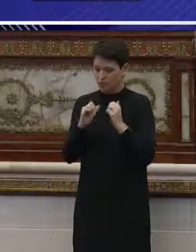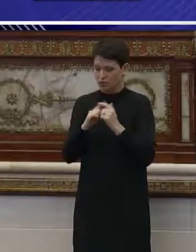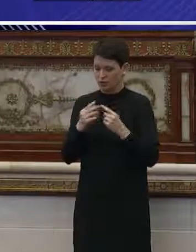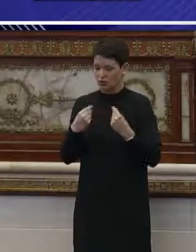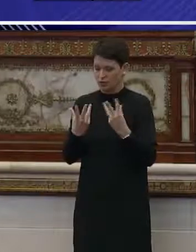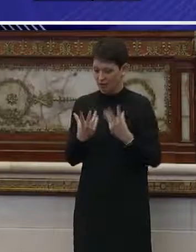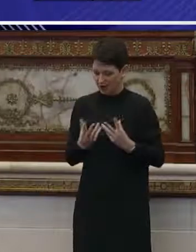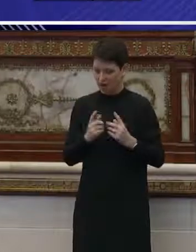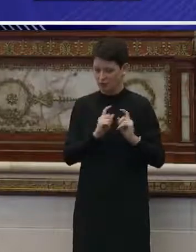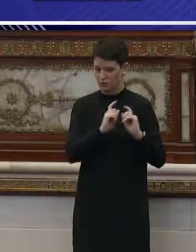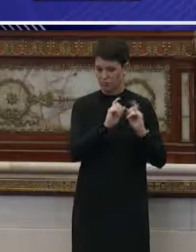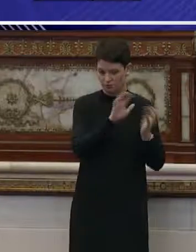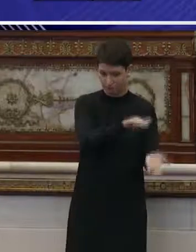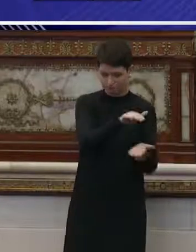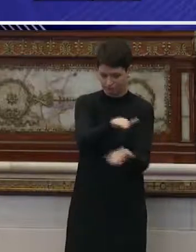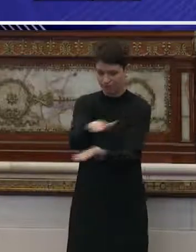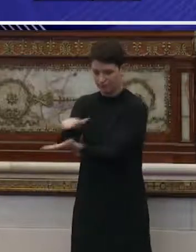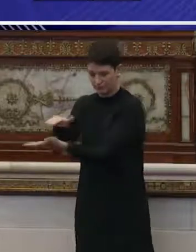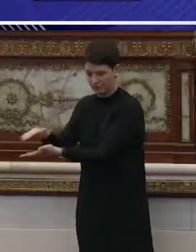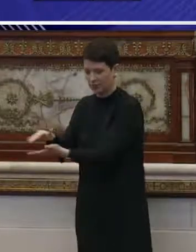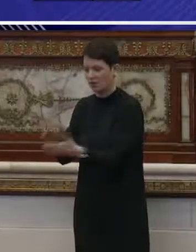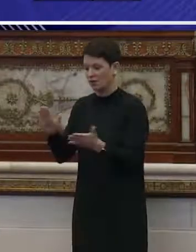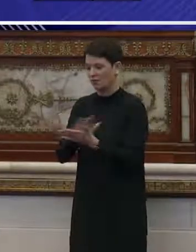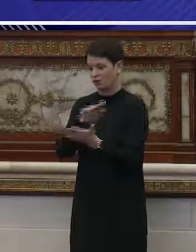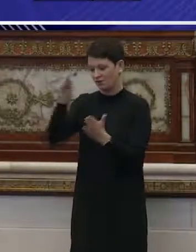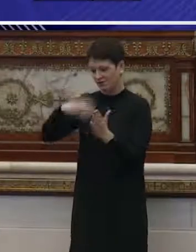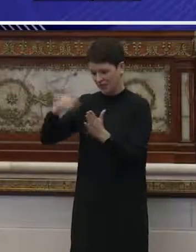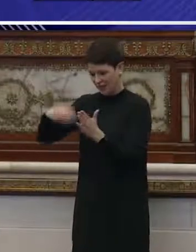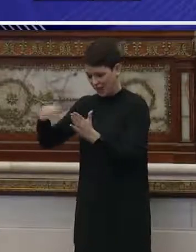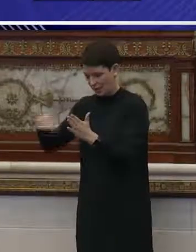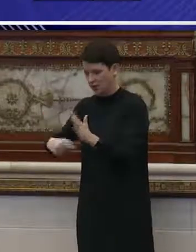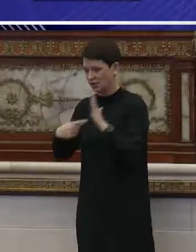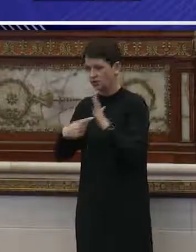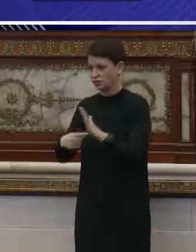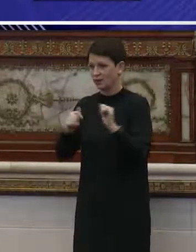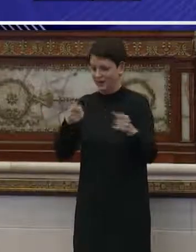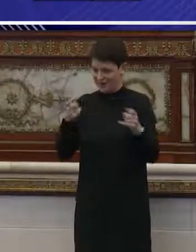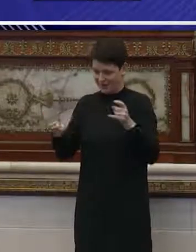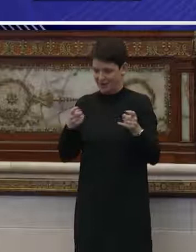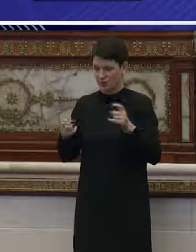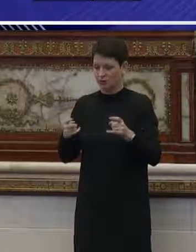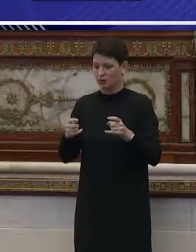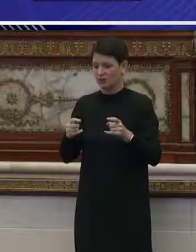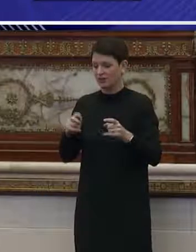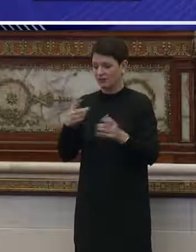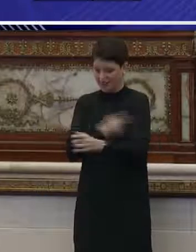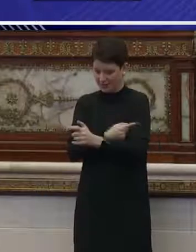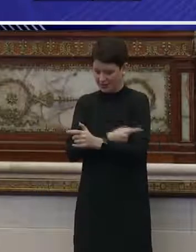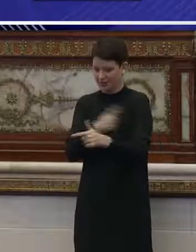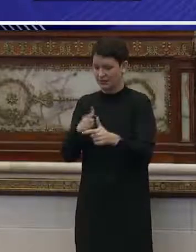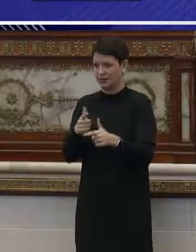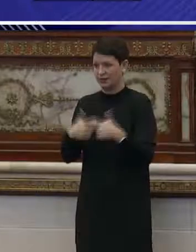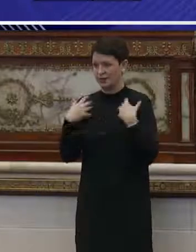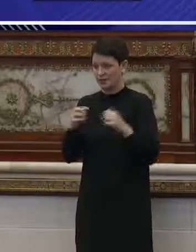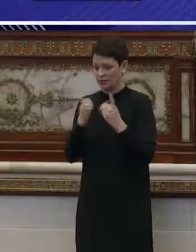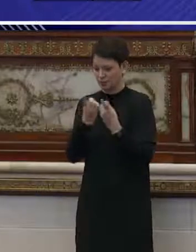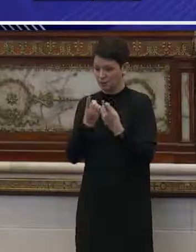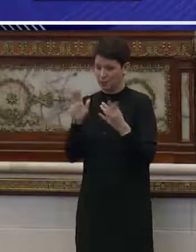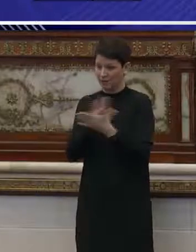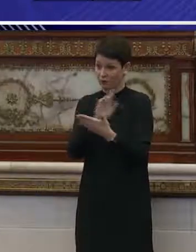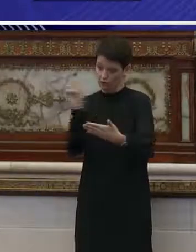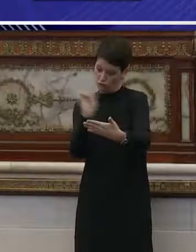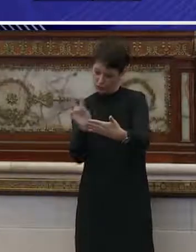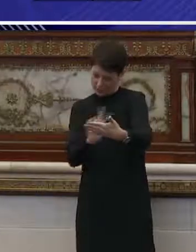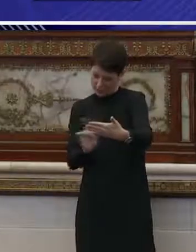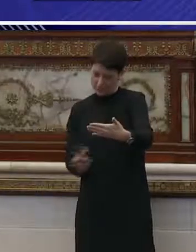vaccine, gives them this form that they must complete where they have to show that they can handle the vaccine. And then the health department reviews that form and based